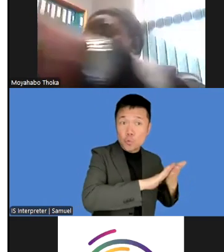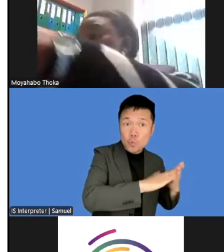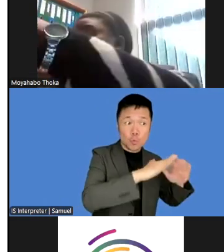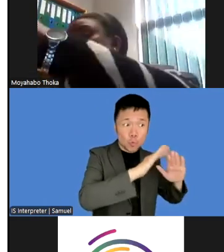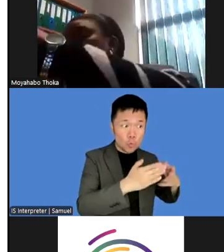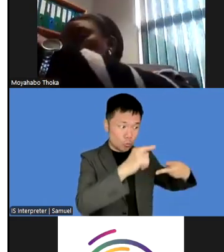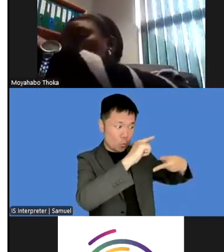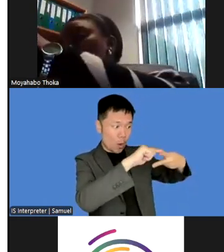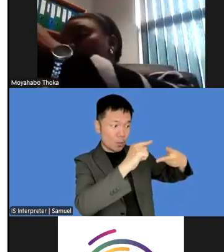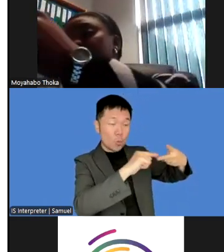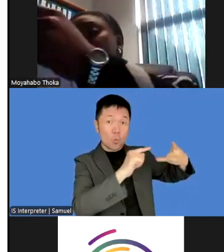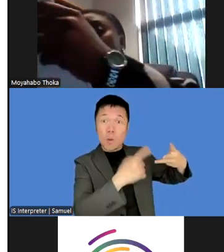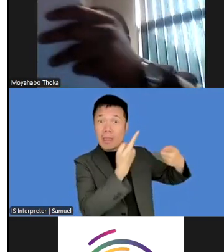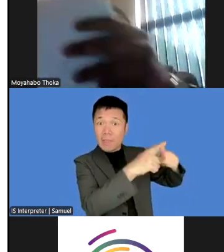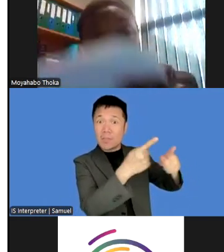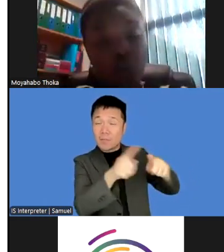required.